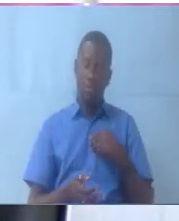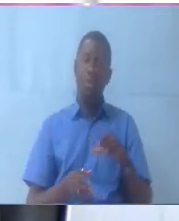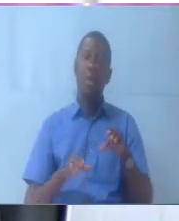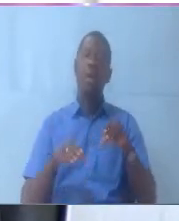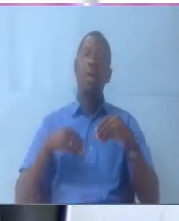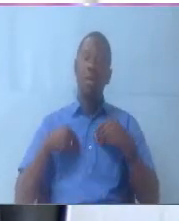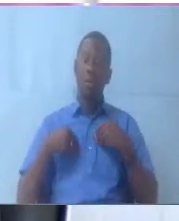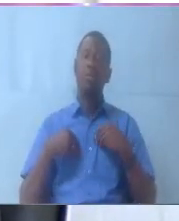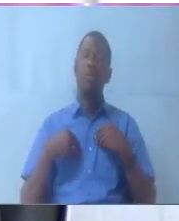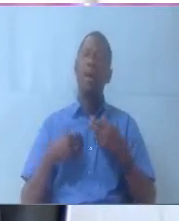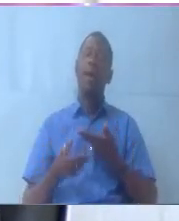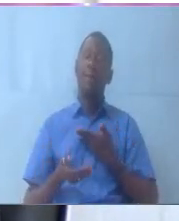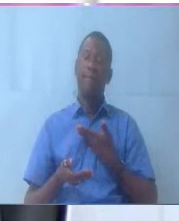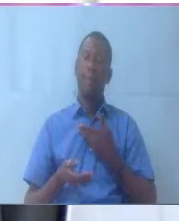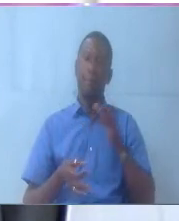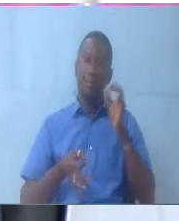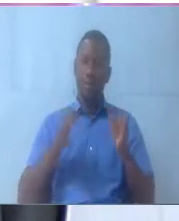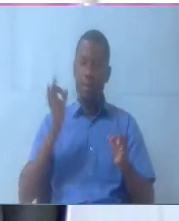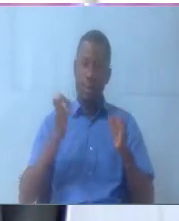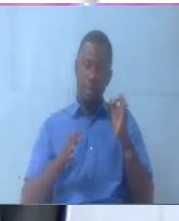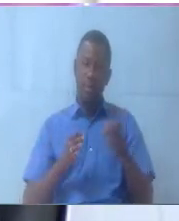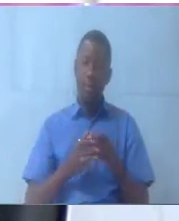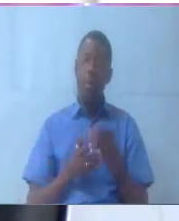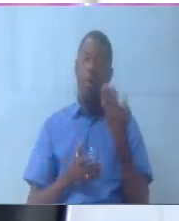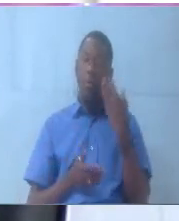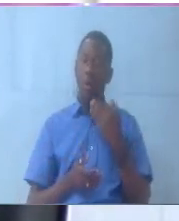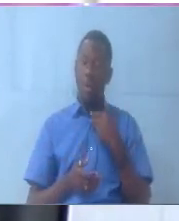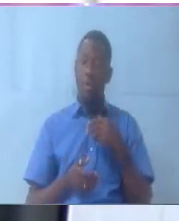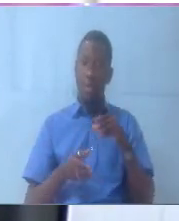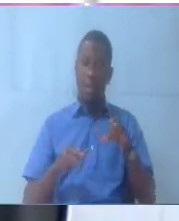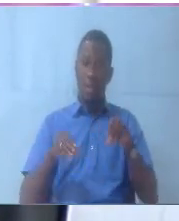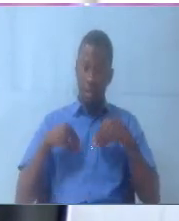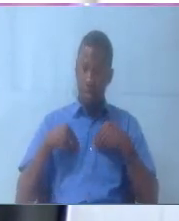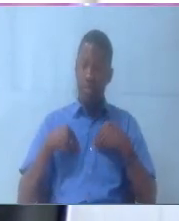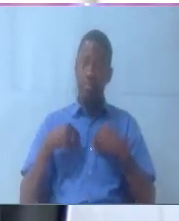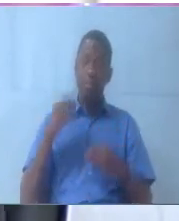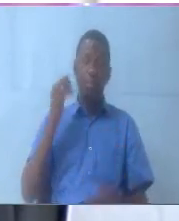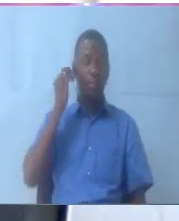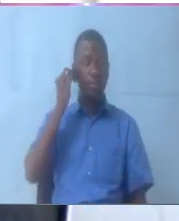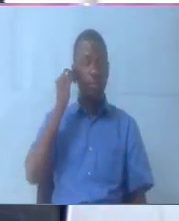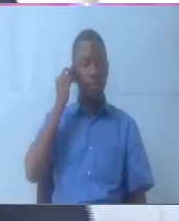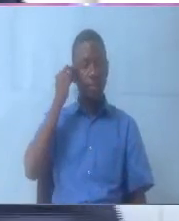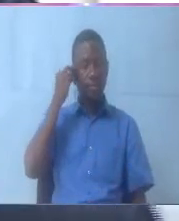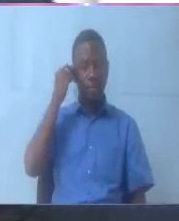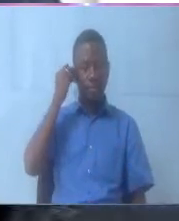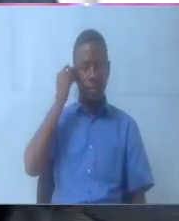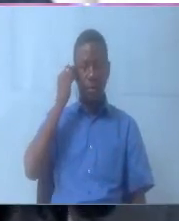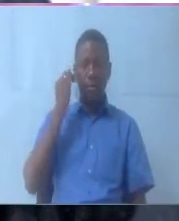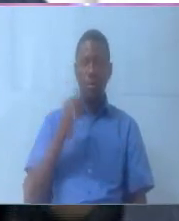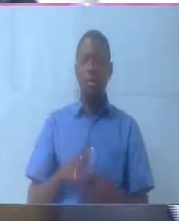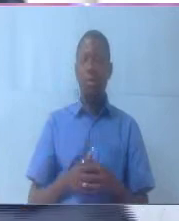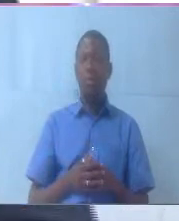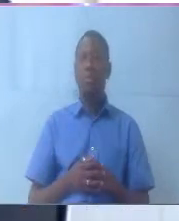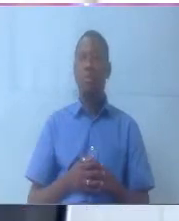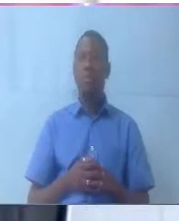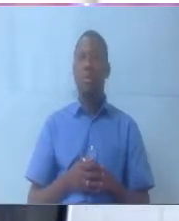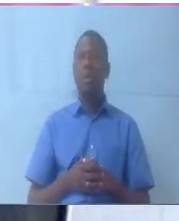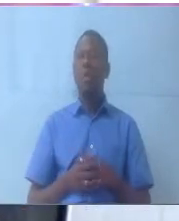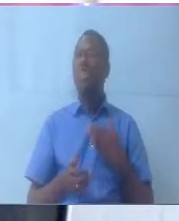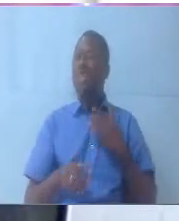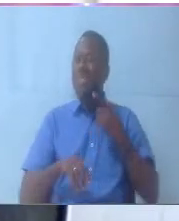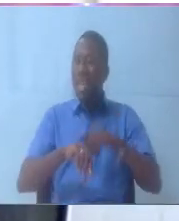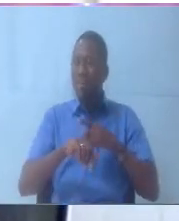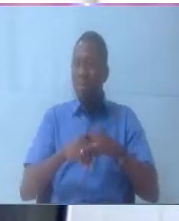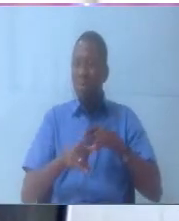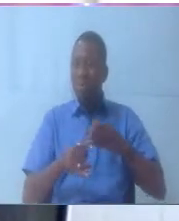kito keta tenne. And when I inherited it, biringa kito nyinta. It was at the end of the case.